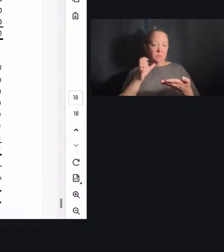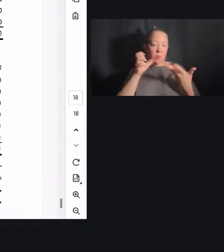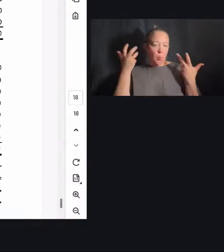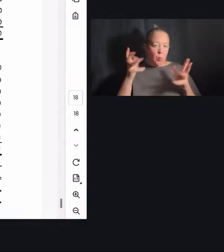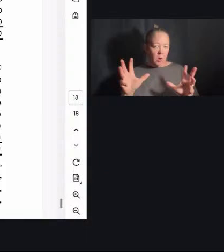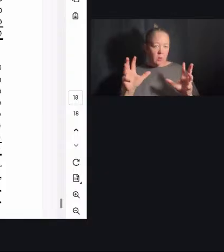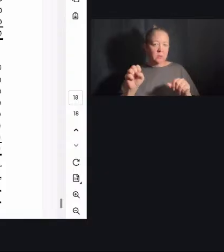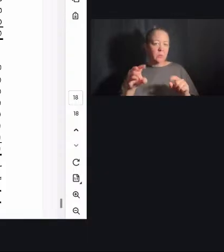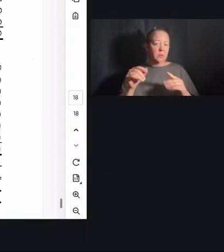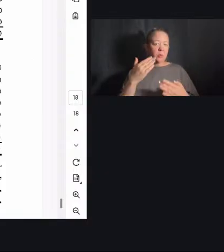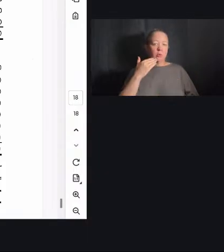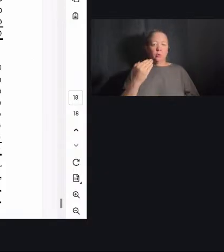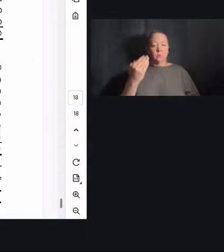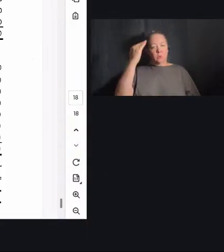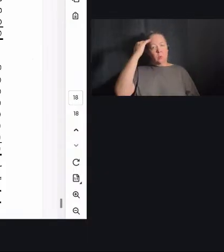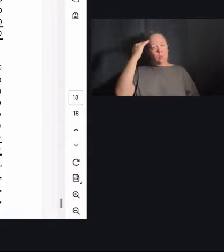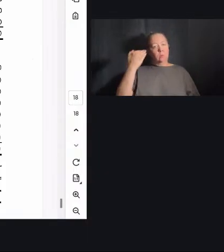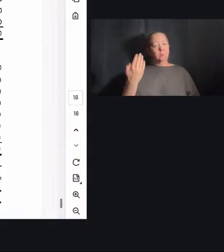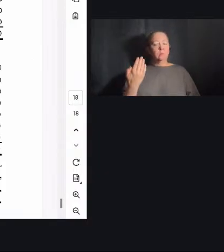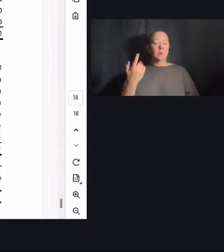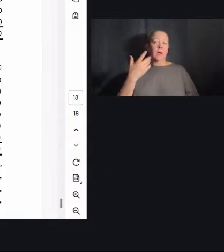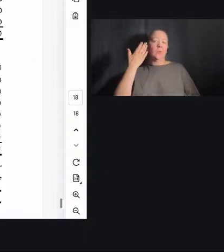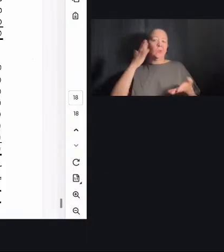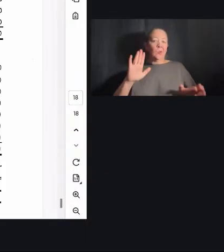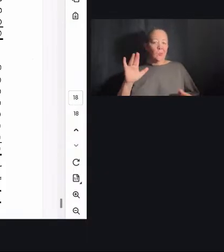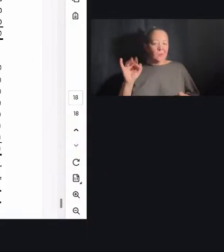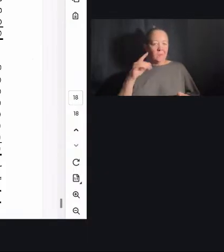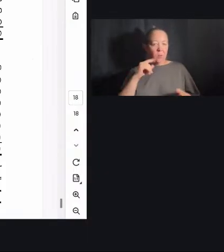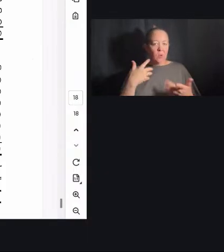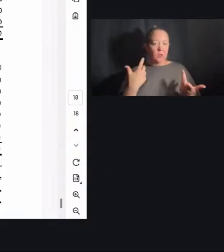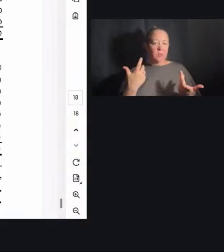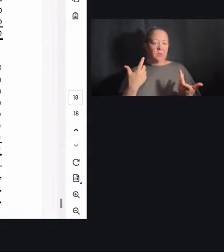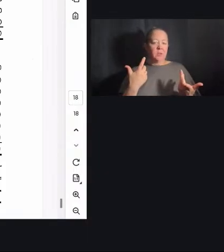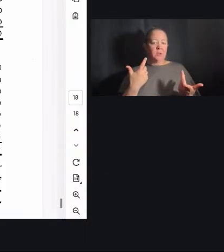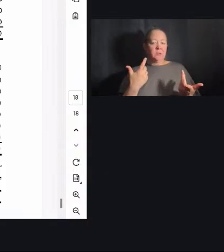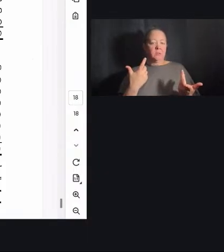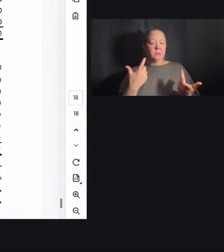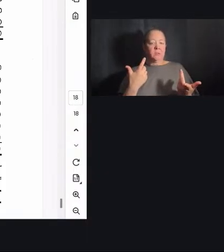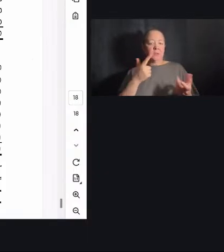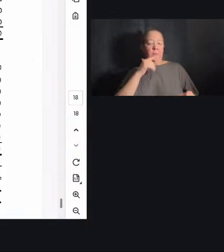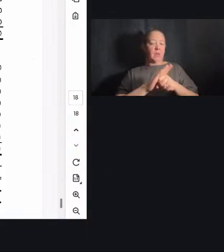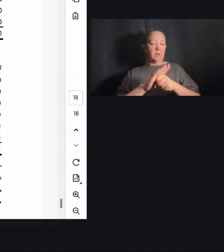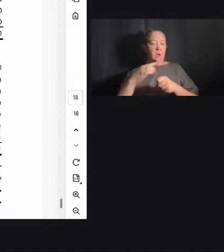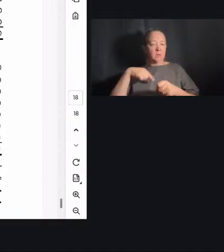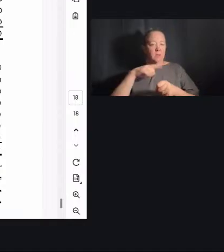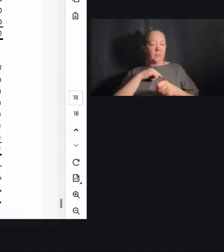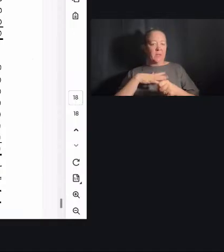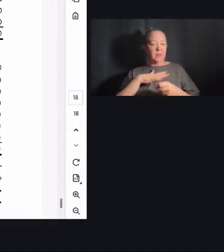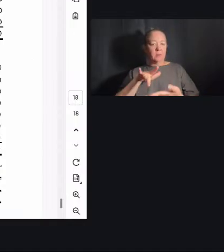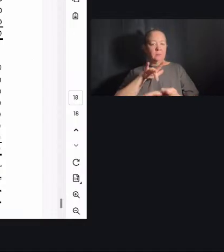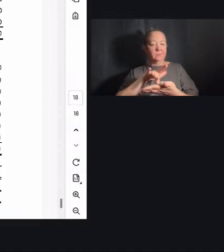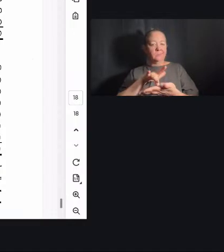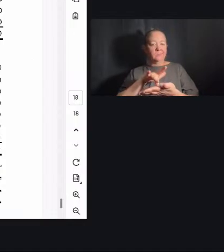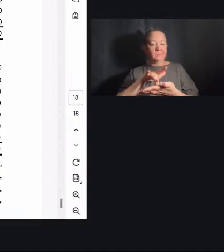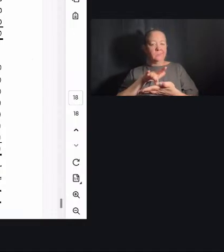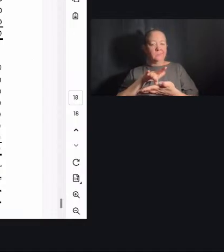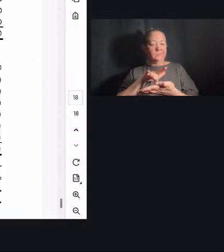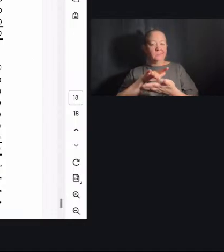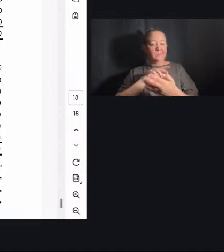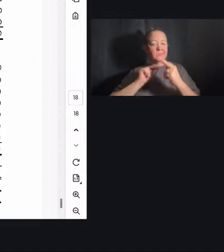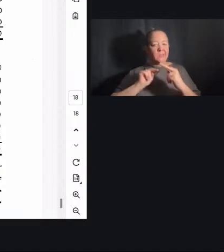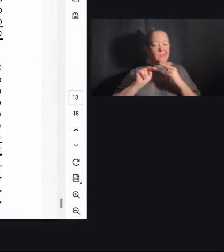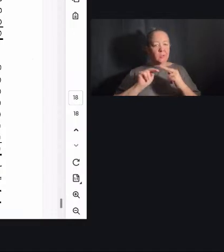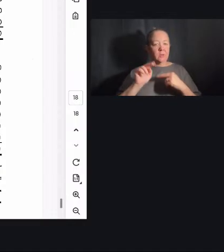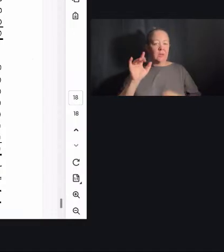don't know that I want to commit us to being the mediator if we end up with like just me and Nicole doing